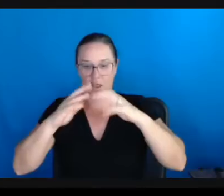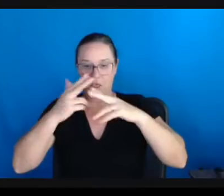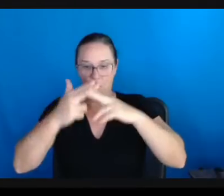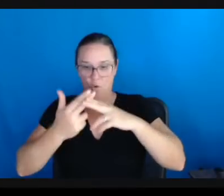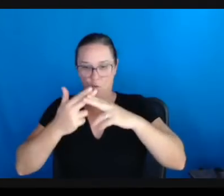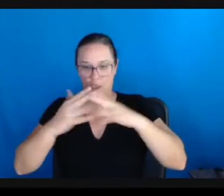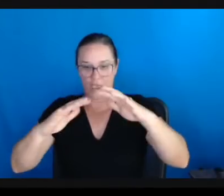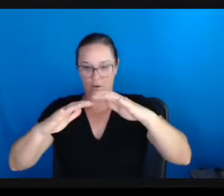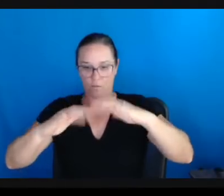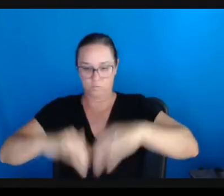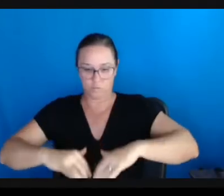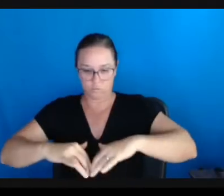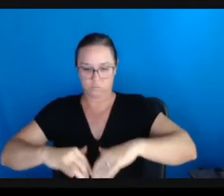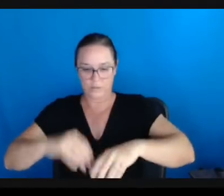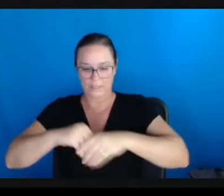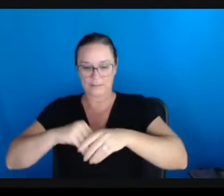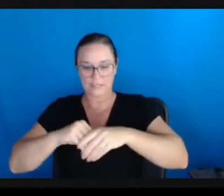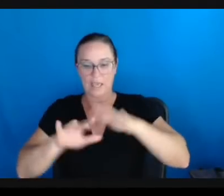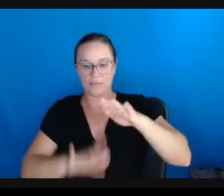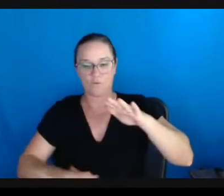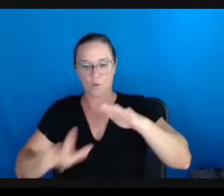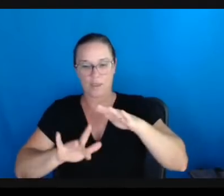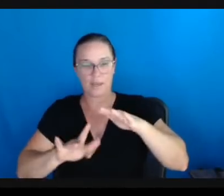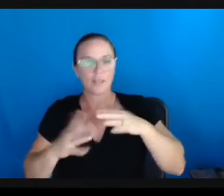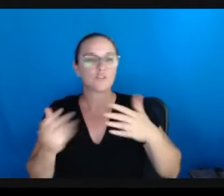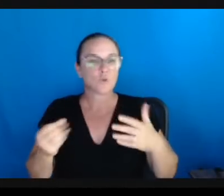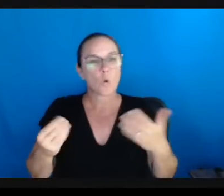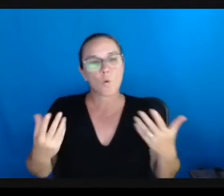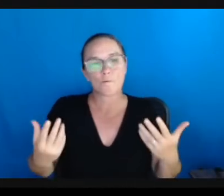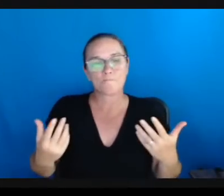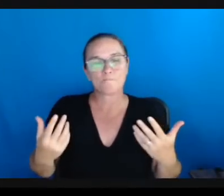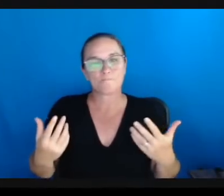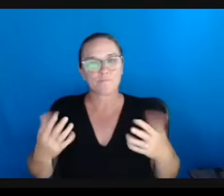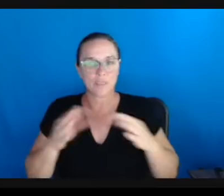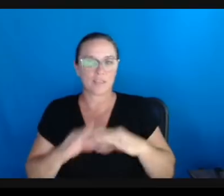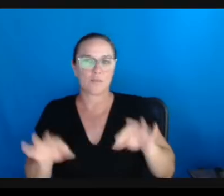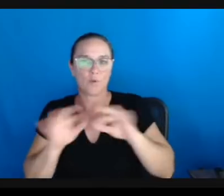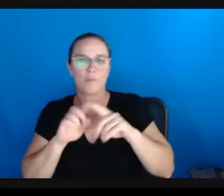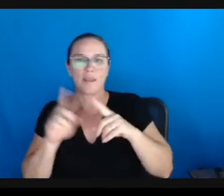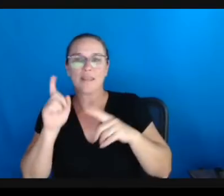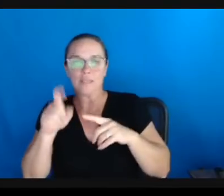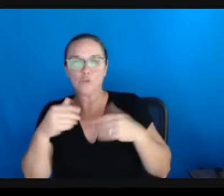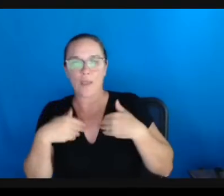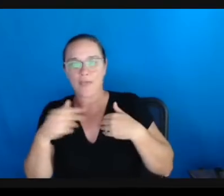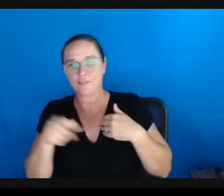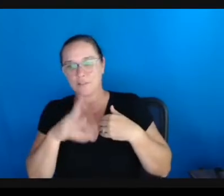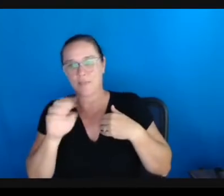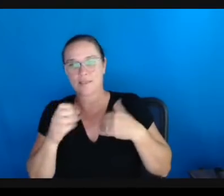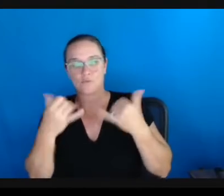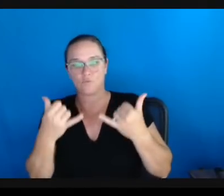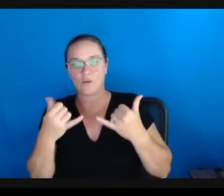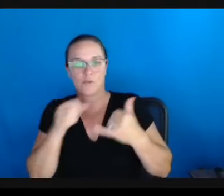on top comes into play finally. So it does matter, but it has to actually have a space to fall into. And